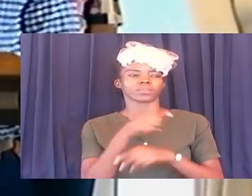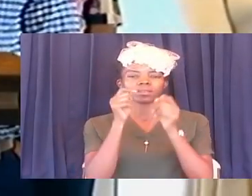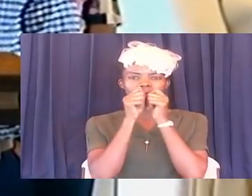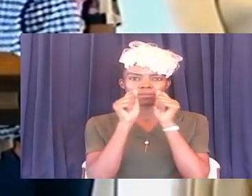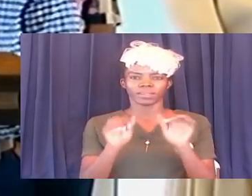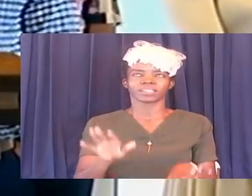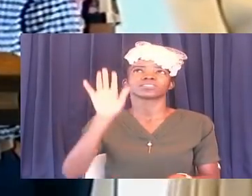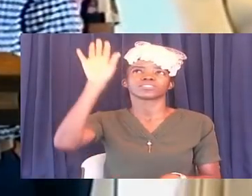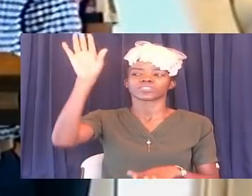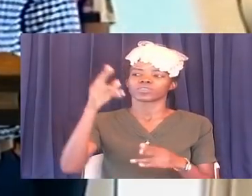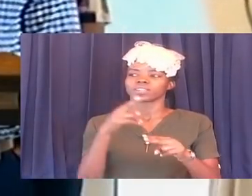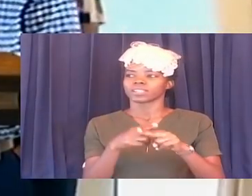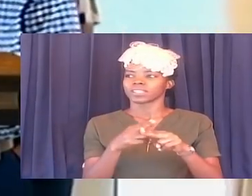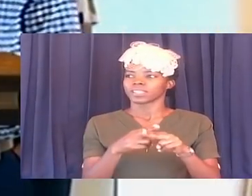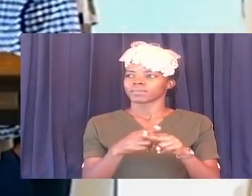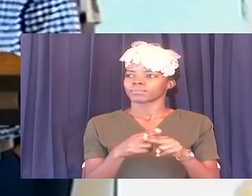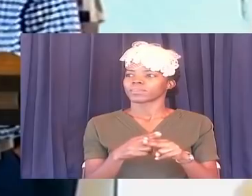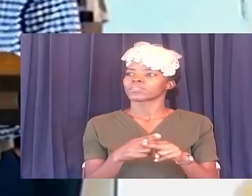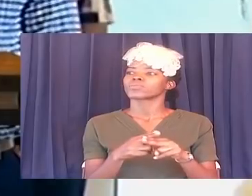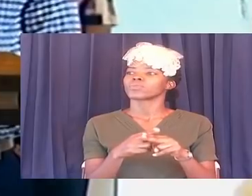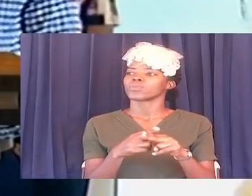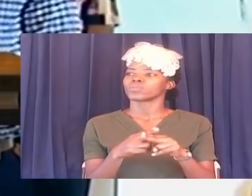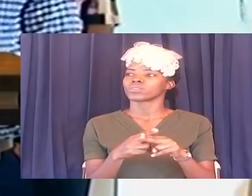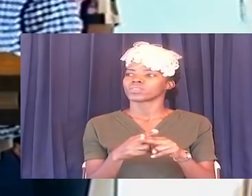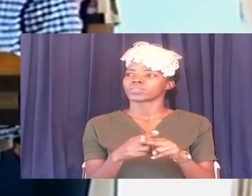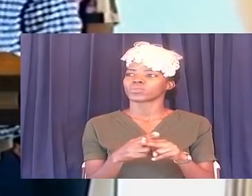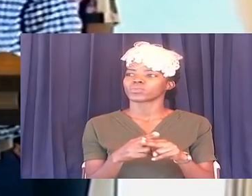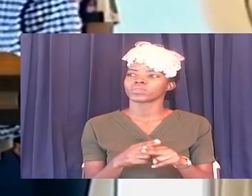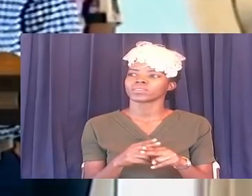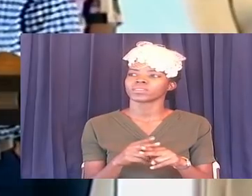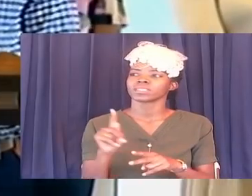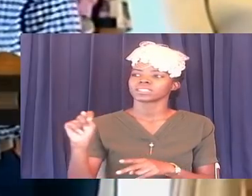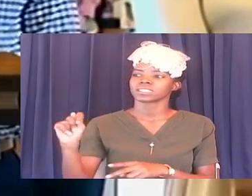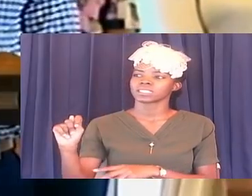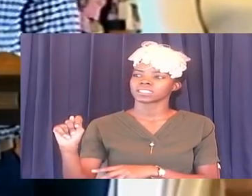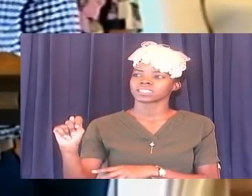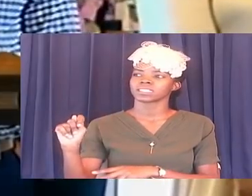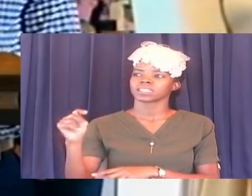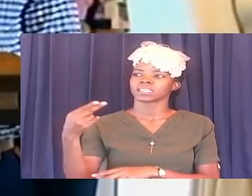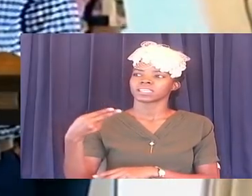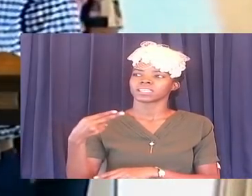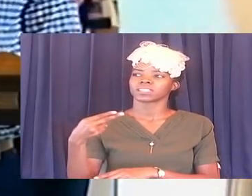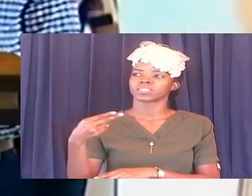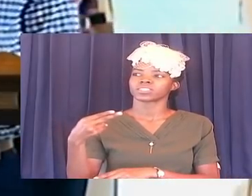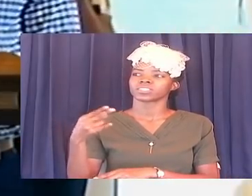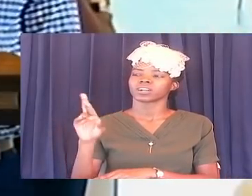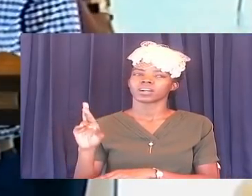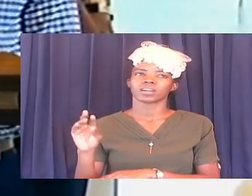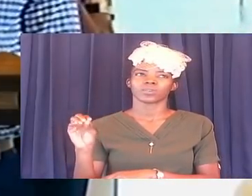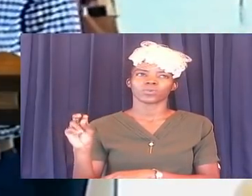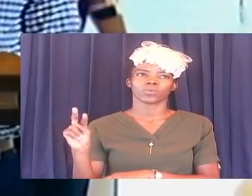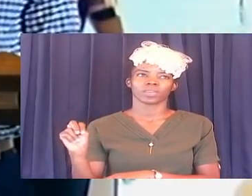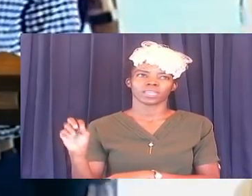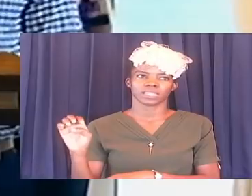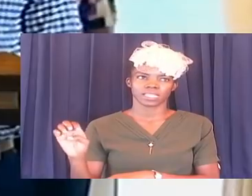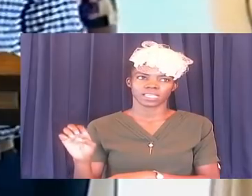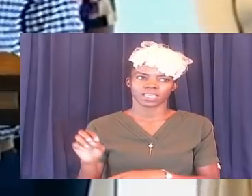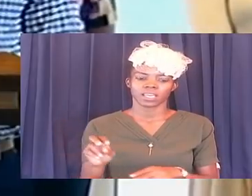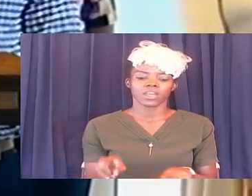to give you thanks for your love and your mercies towards us. Lord, we thank you, God, for our